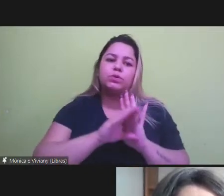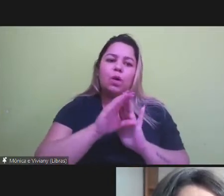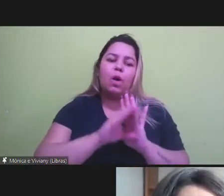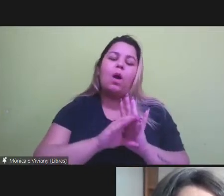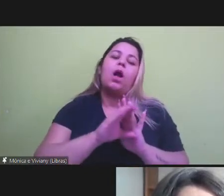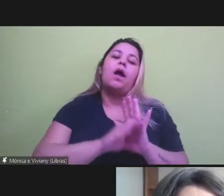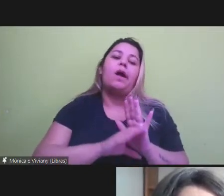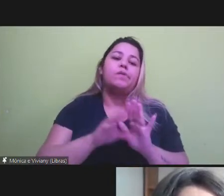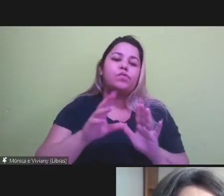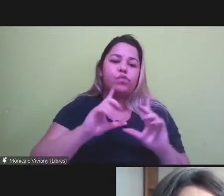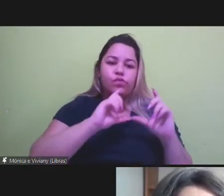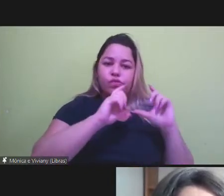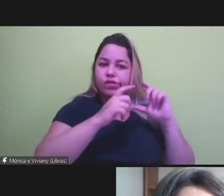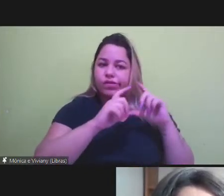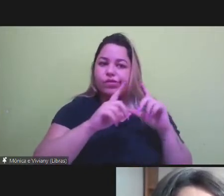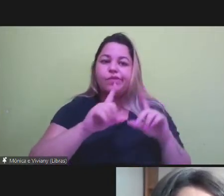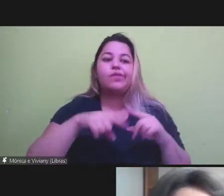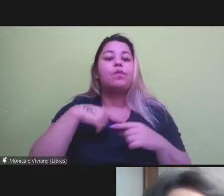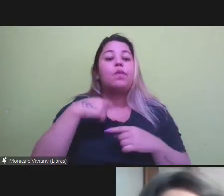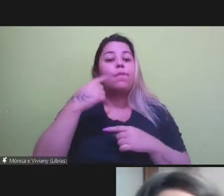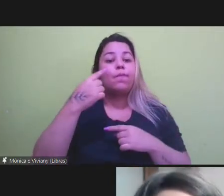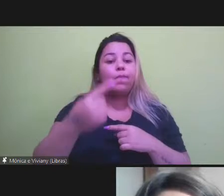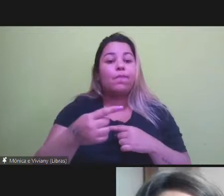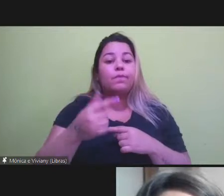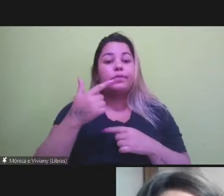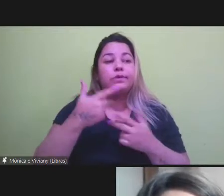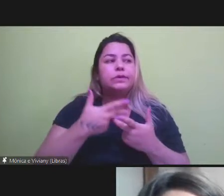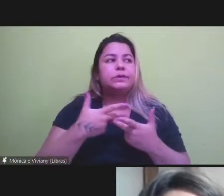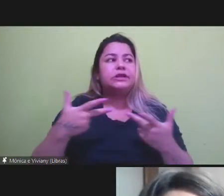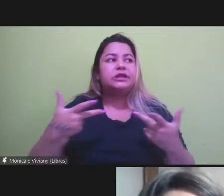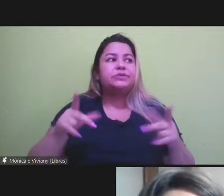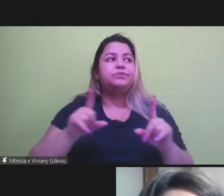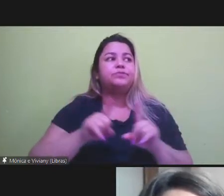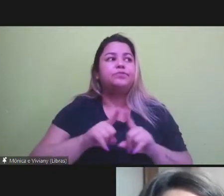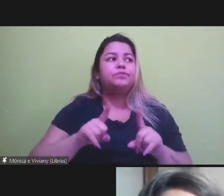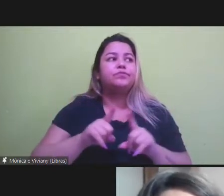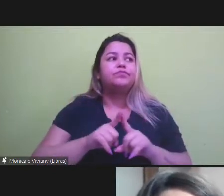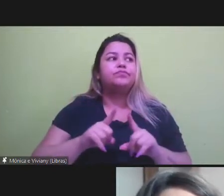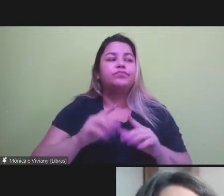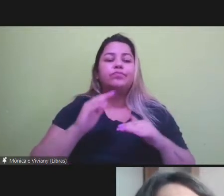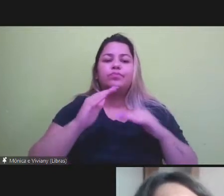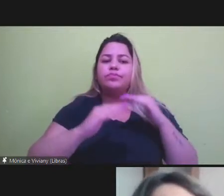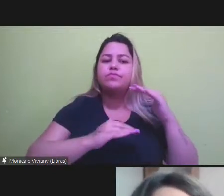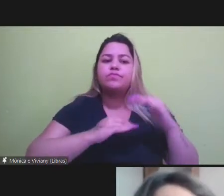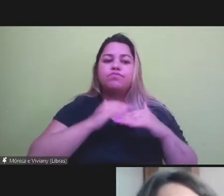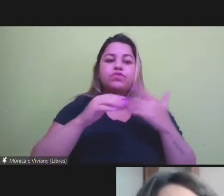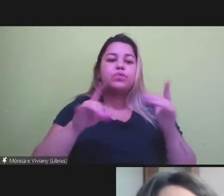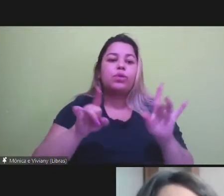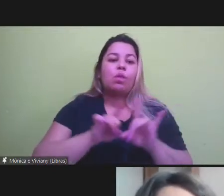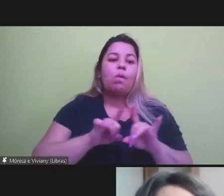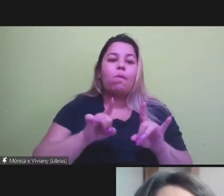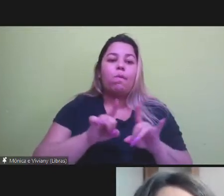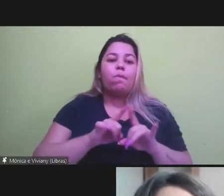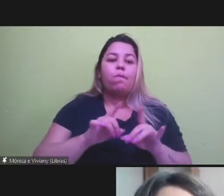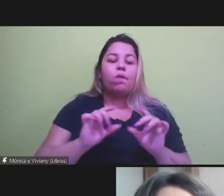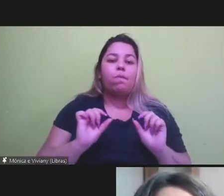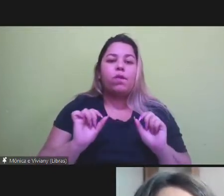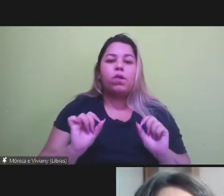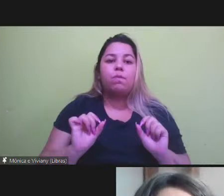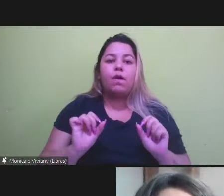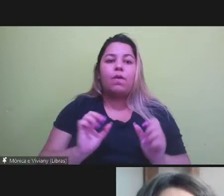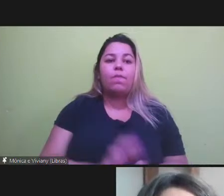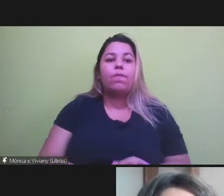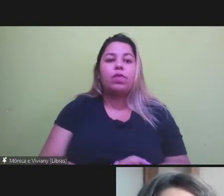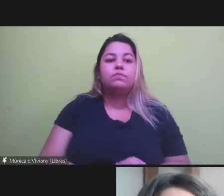curriculum, educational curriculum, traditional one, and then some will be developed, and